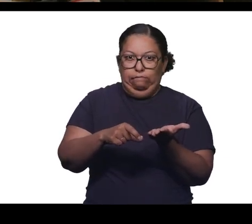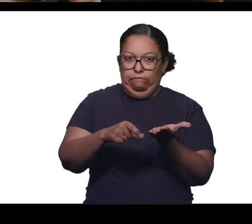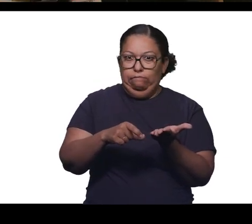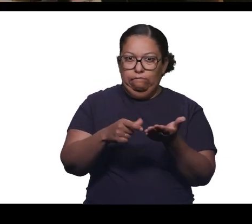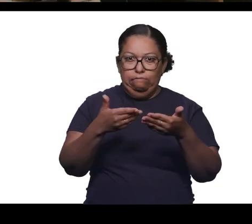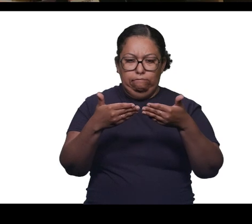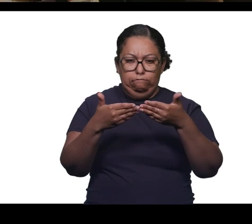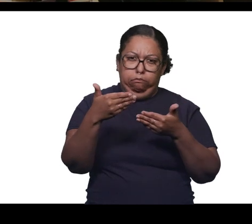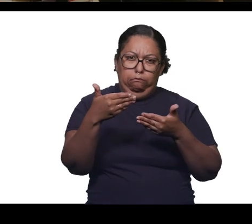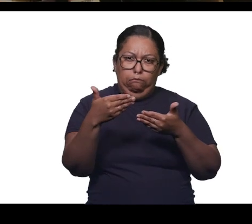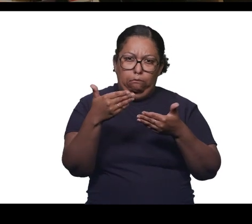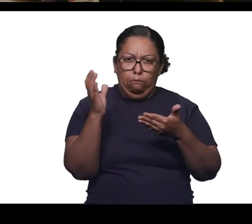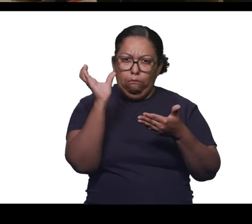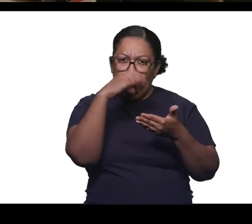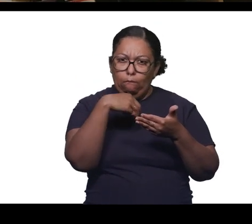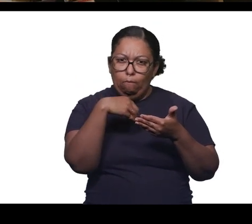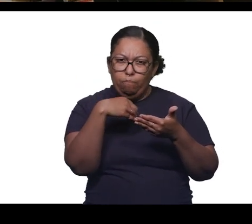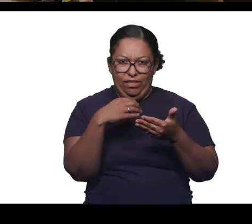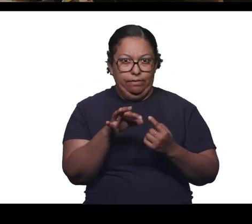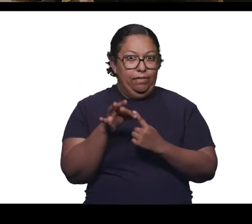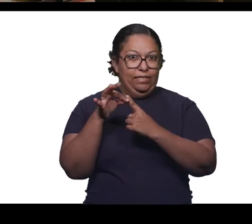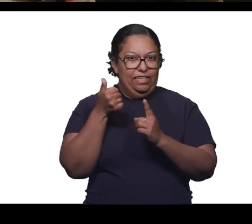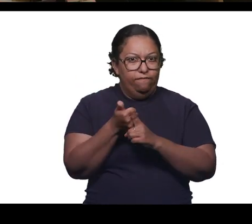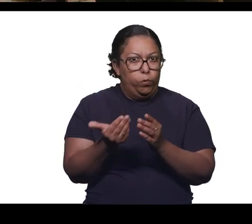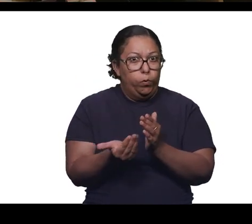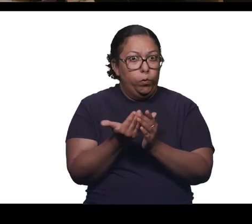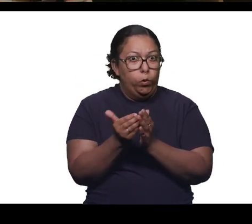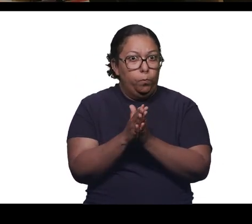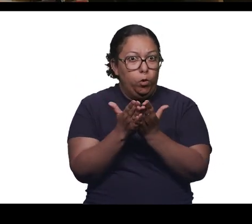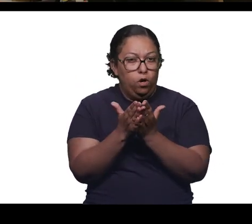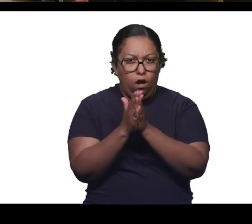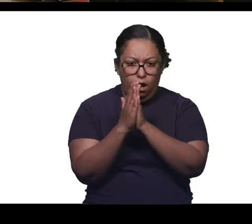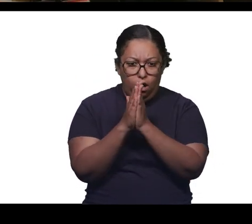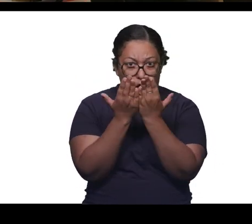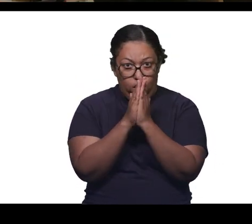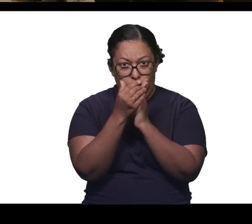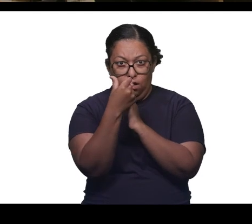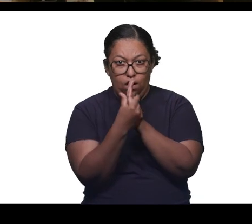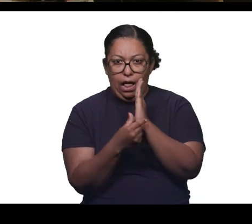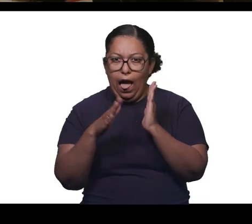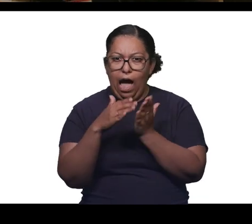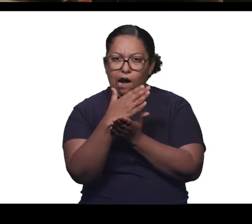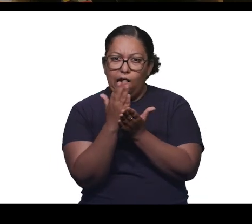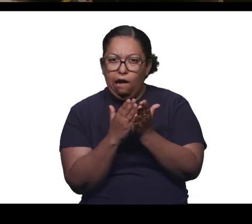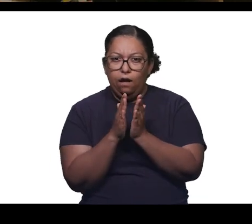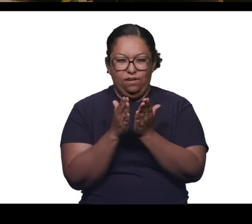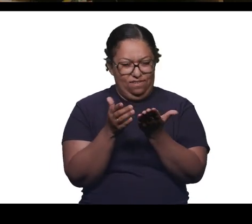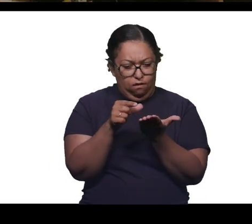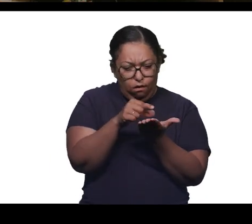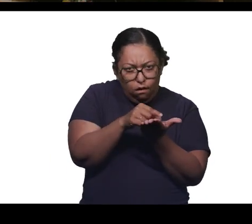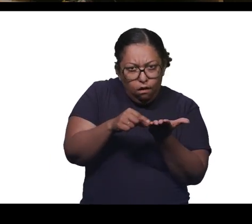strange, especially if it's a brand new book. The spine hasn't really cracked. Things can get lost in the gutter. But look at how Marla